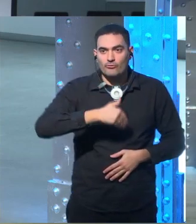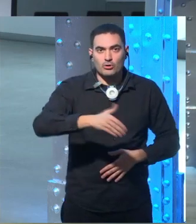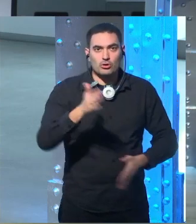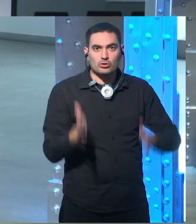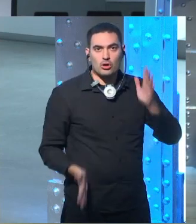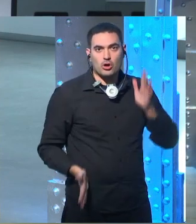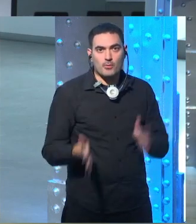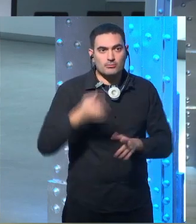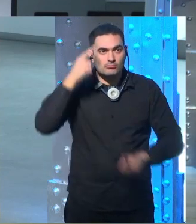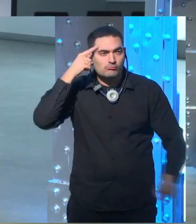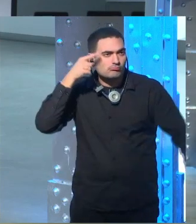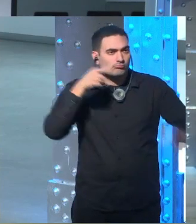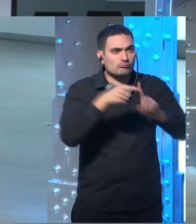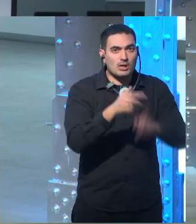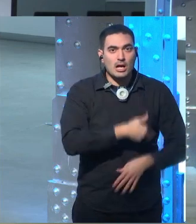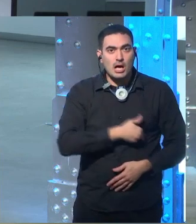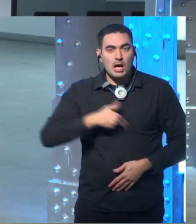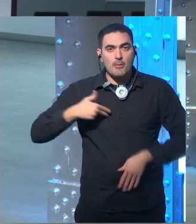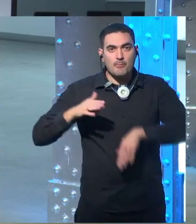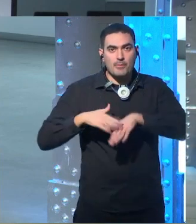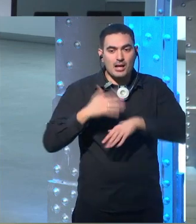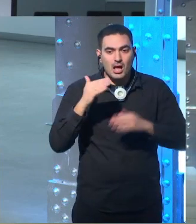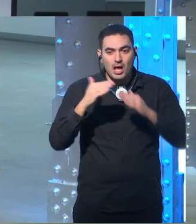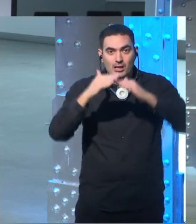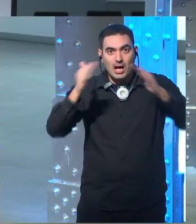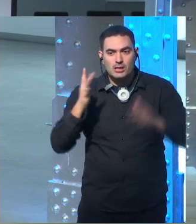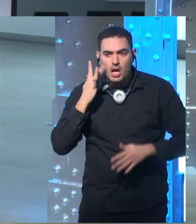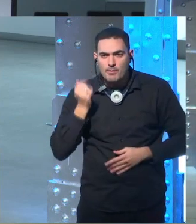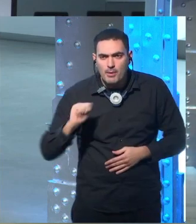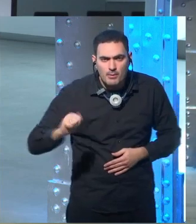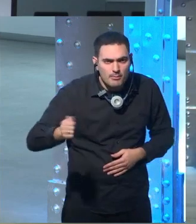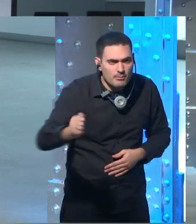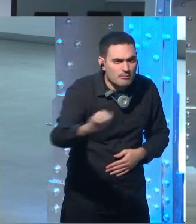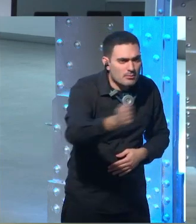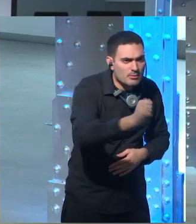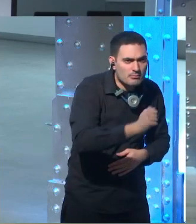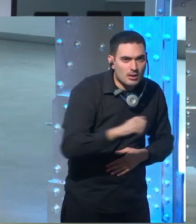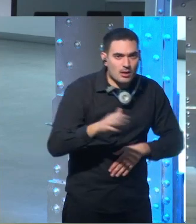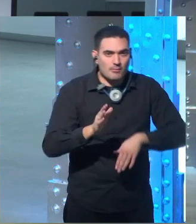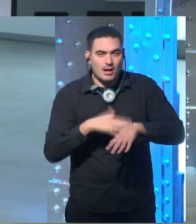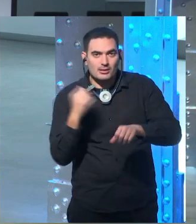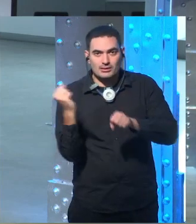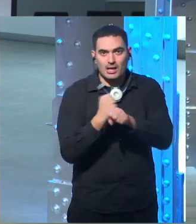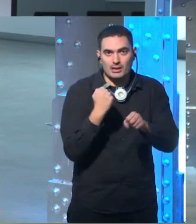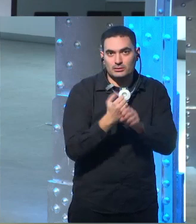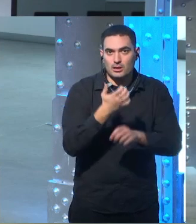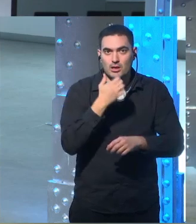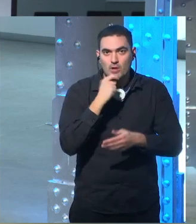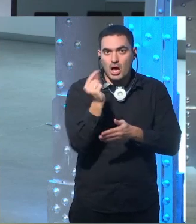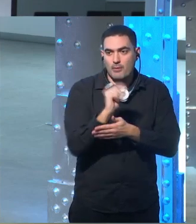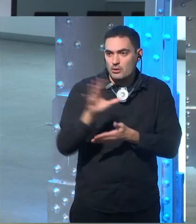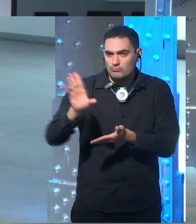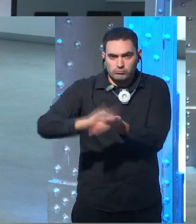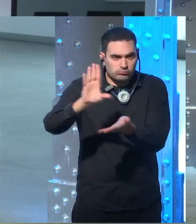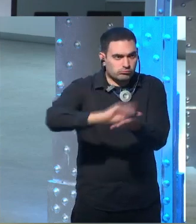able to clean your home and do every task that entails. Picking up pencils, knives,